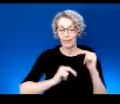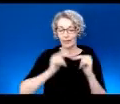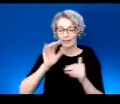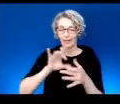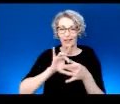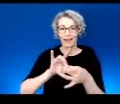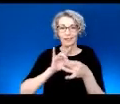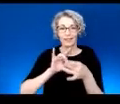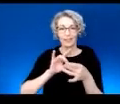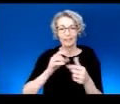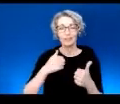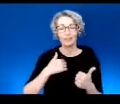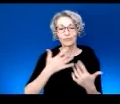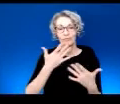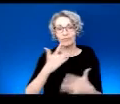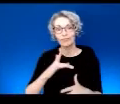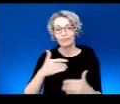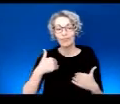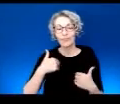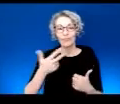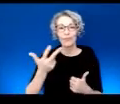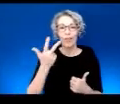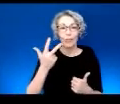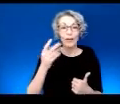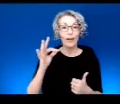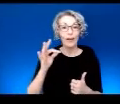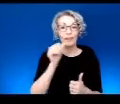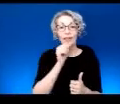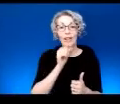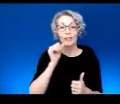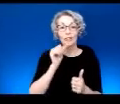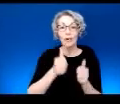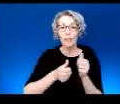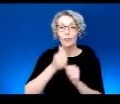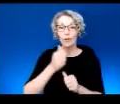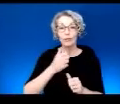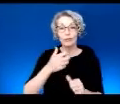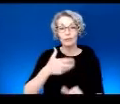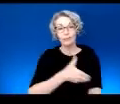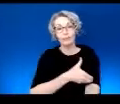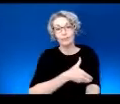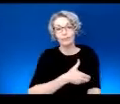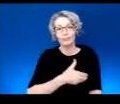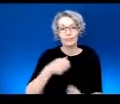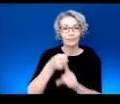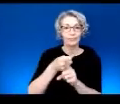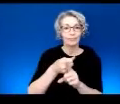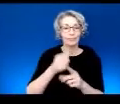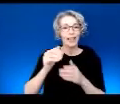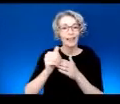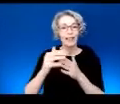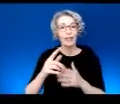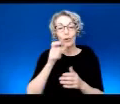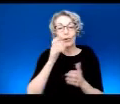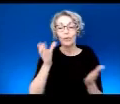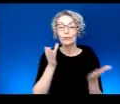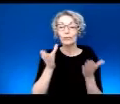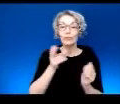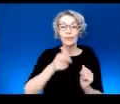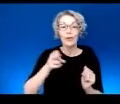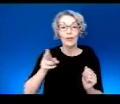am grateful to have three of Arizona's most impactful leaders serving people who are hard of